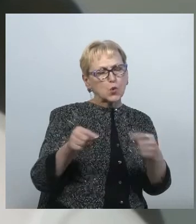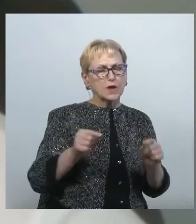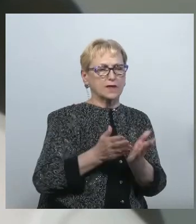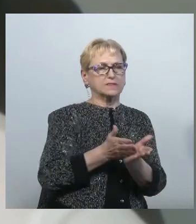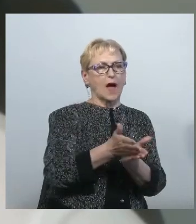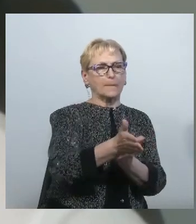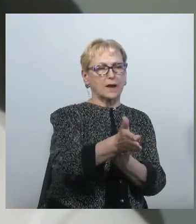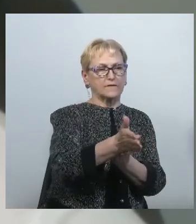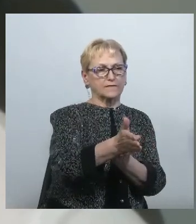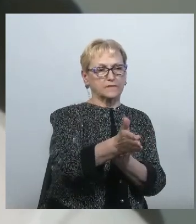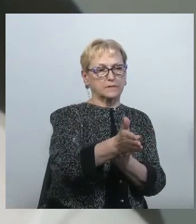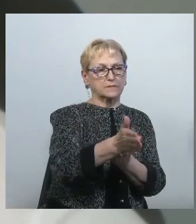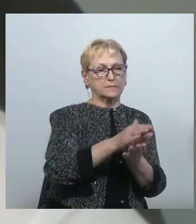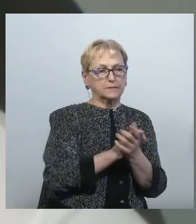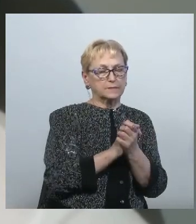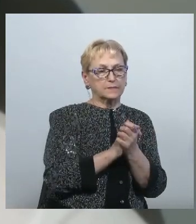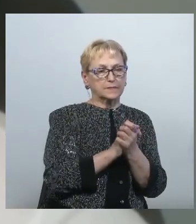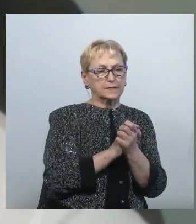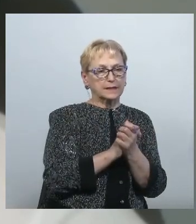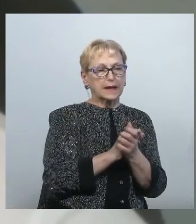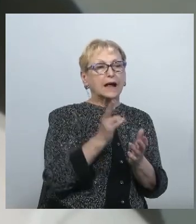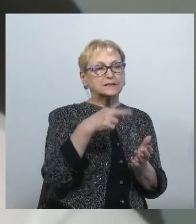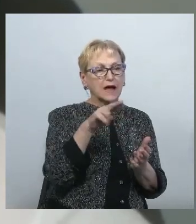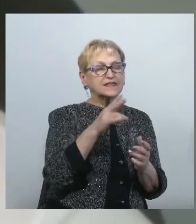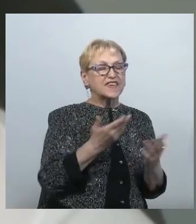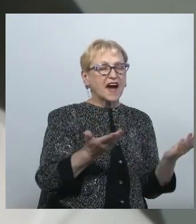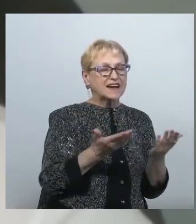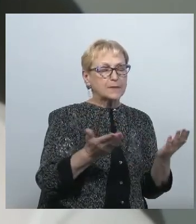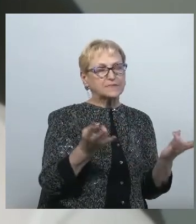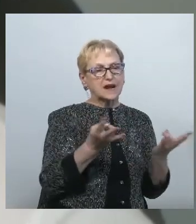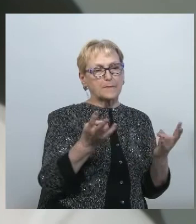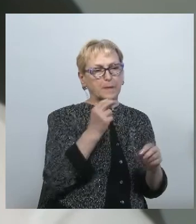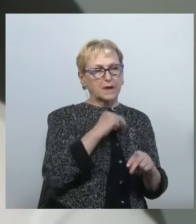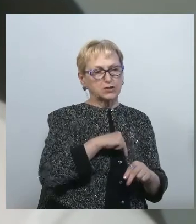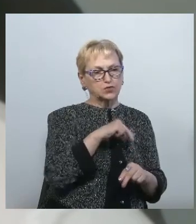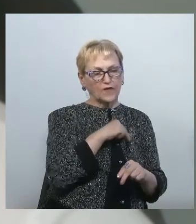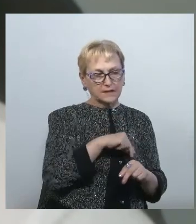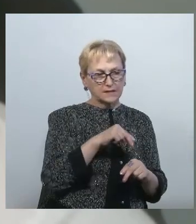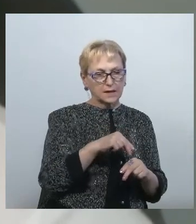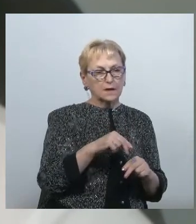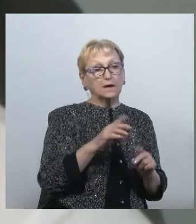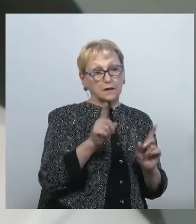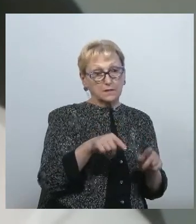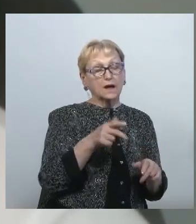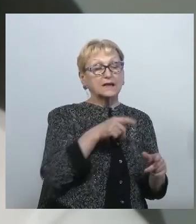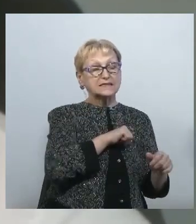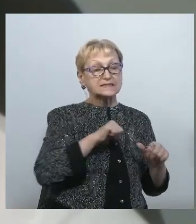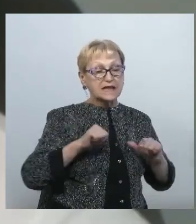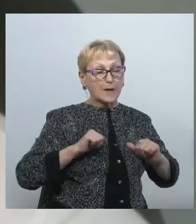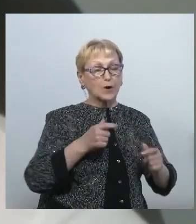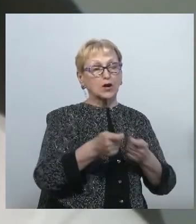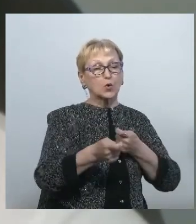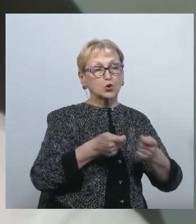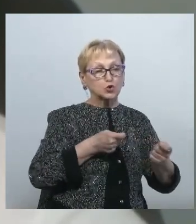until we can differentiate this media, we can move forward. I am